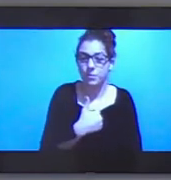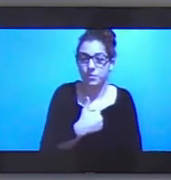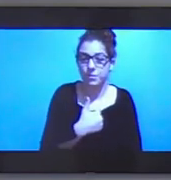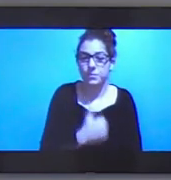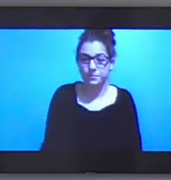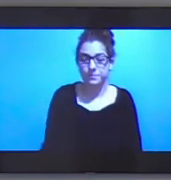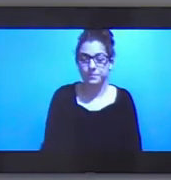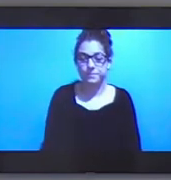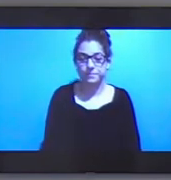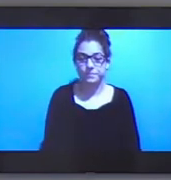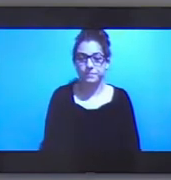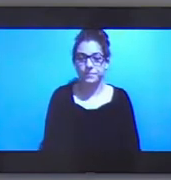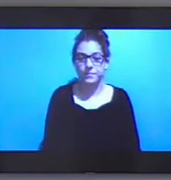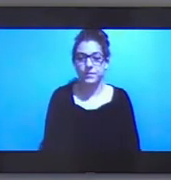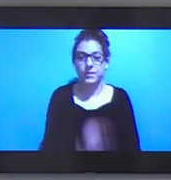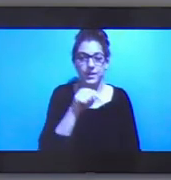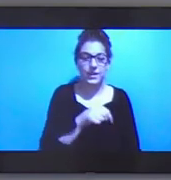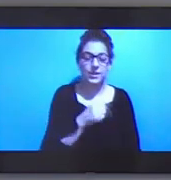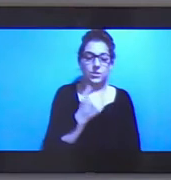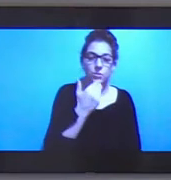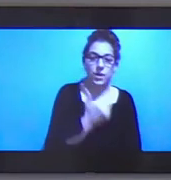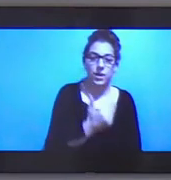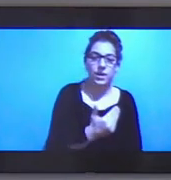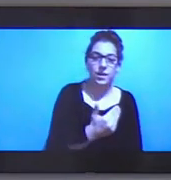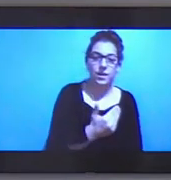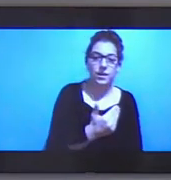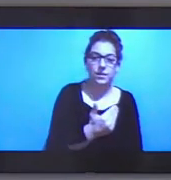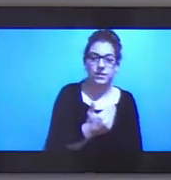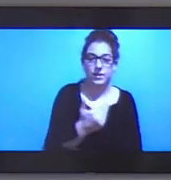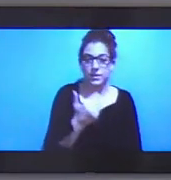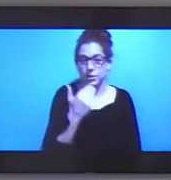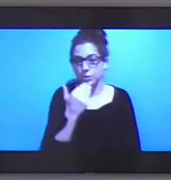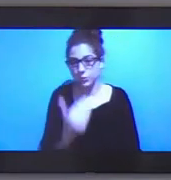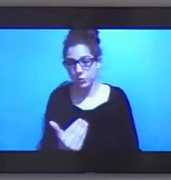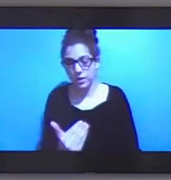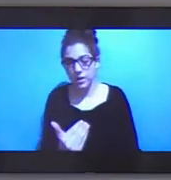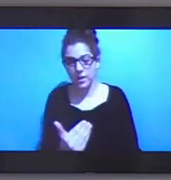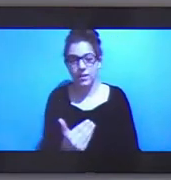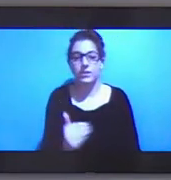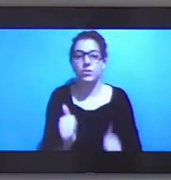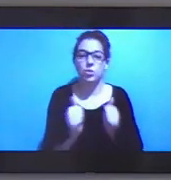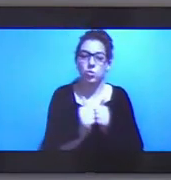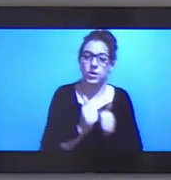Christ for you, the blood of Christ shed for you.